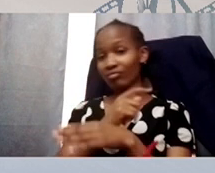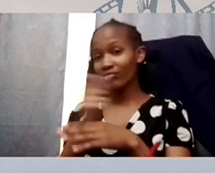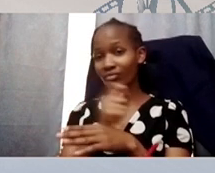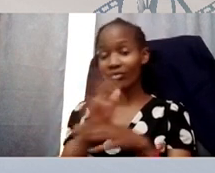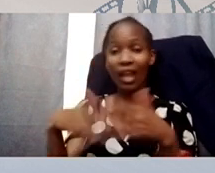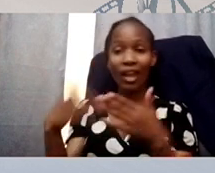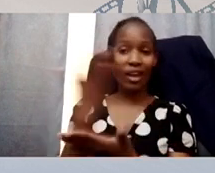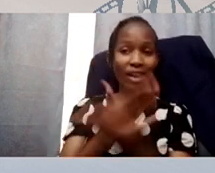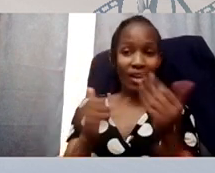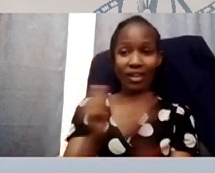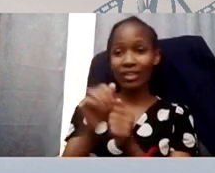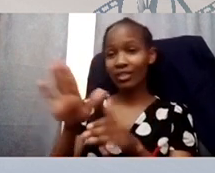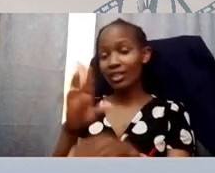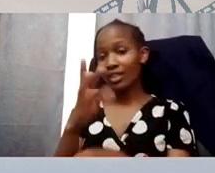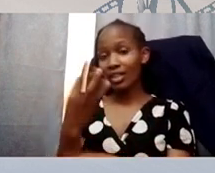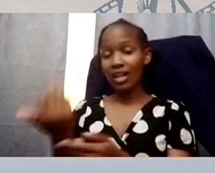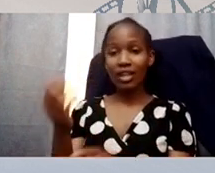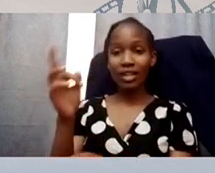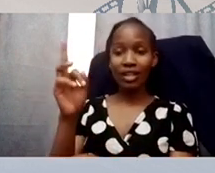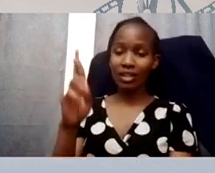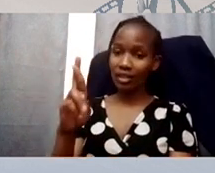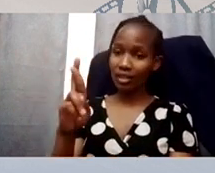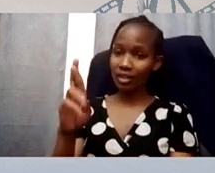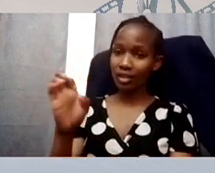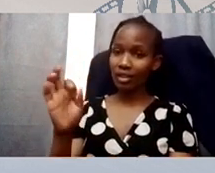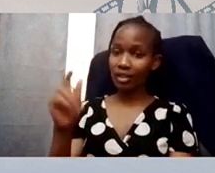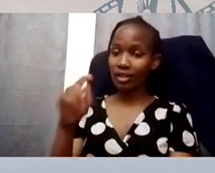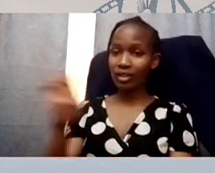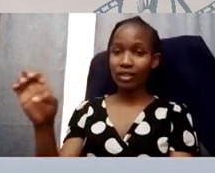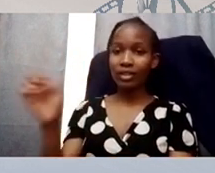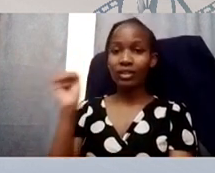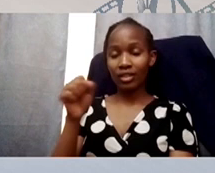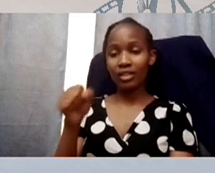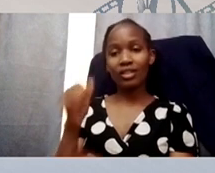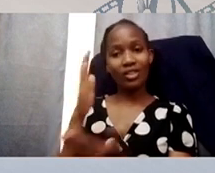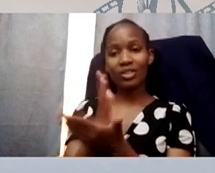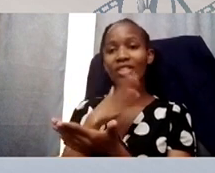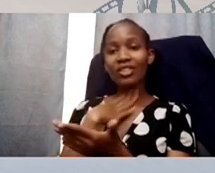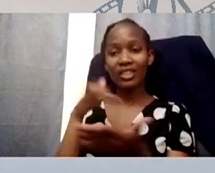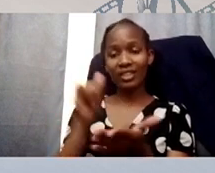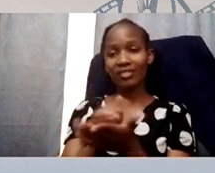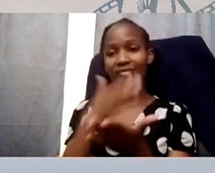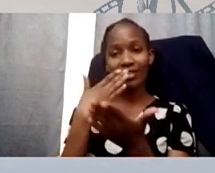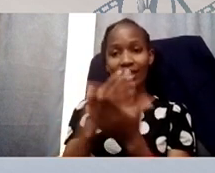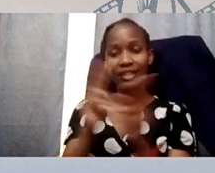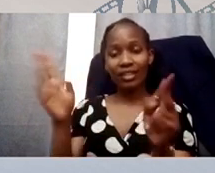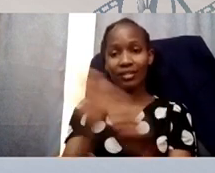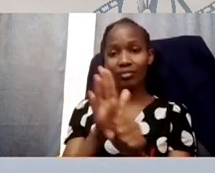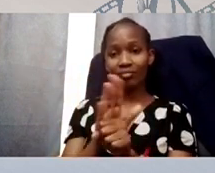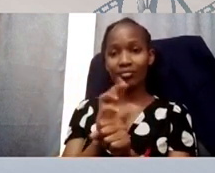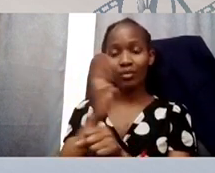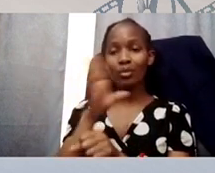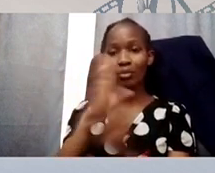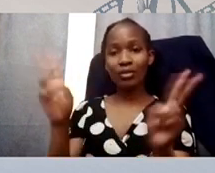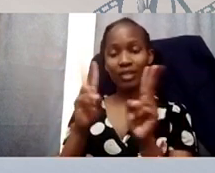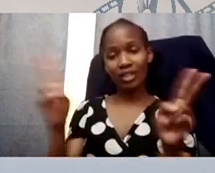fellow refugees? Yeah, sure. I'd love to. Thank you very much. I'll be very glad to. Yeah, thank you. Thank you very